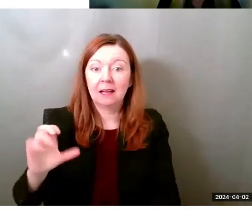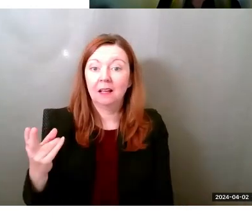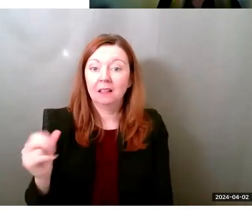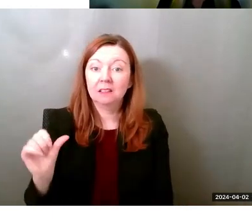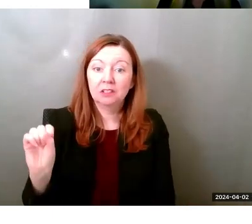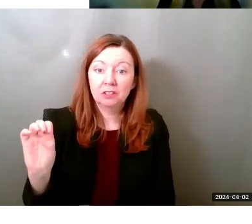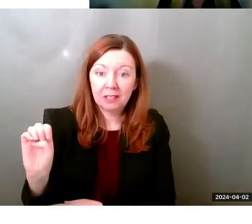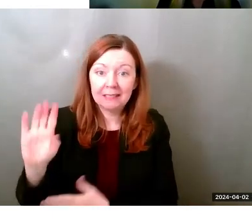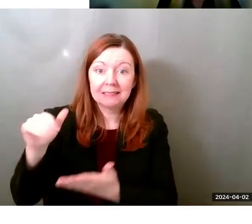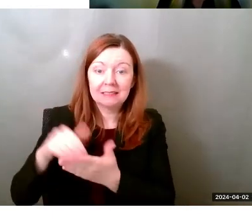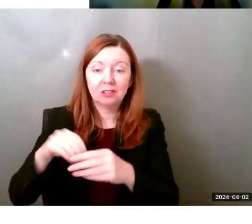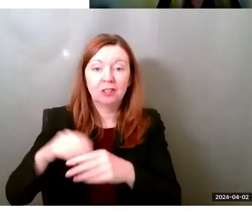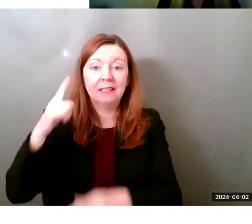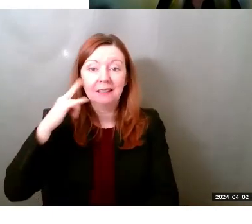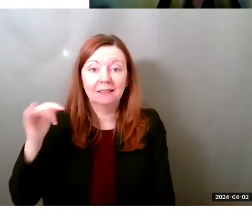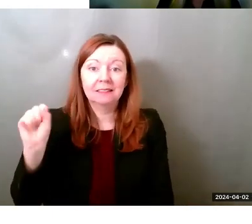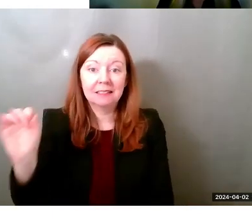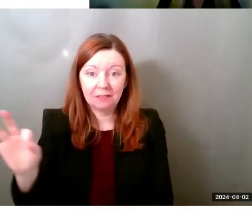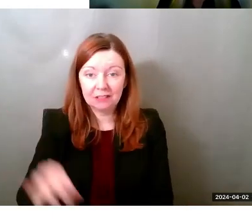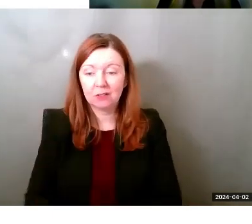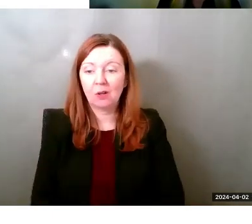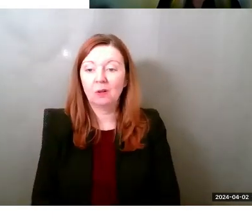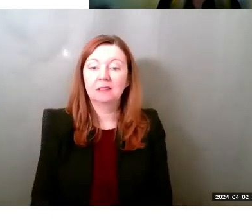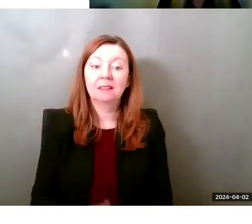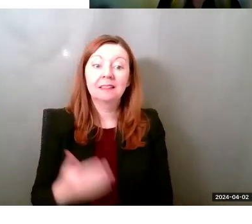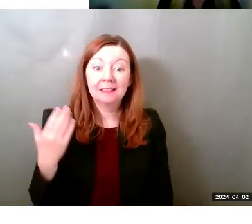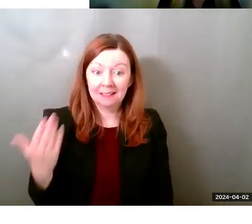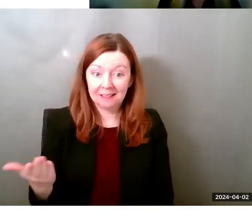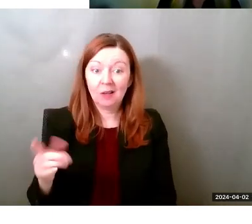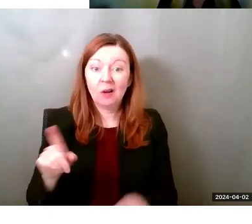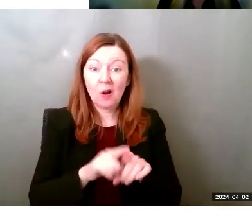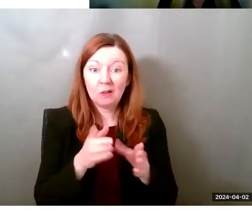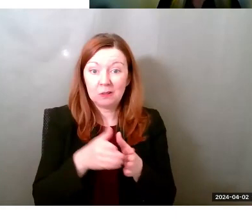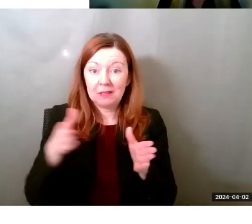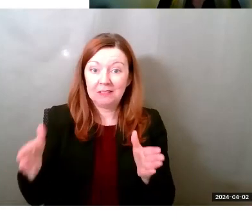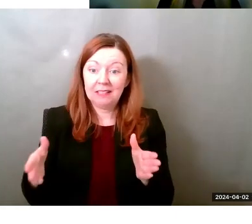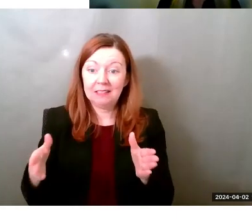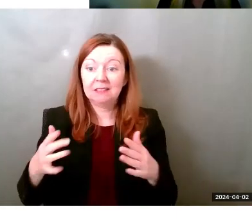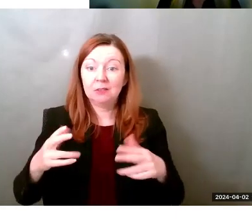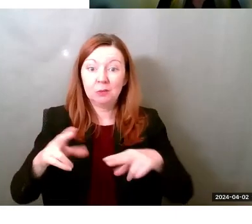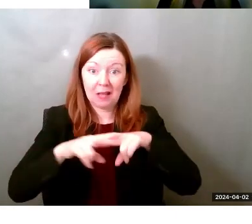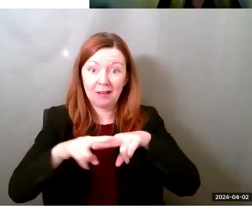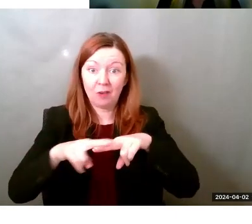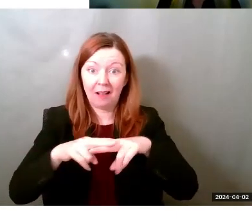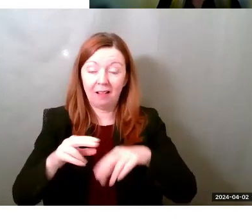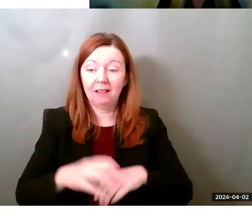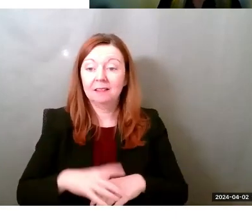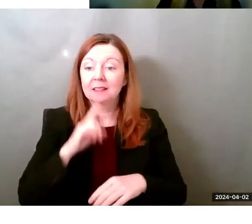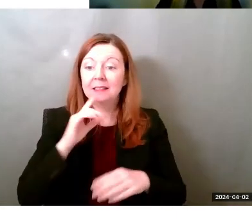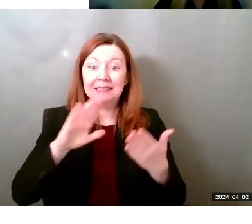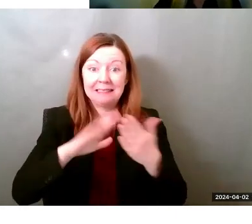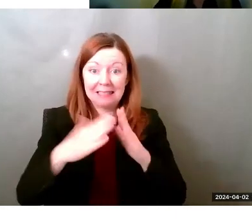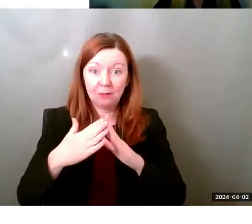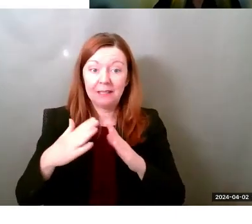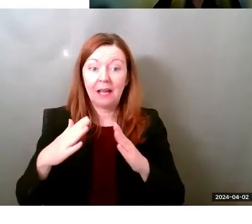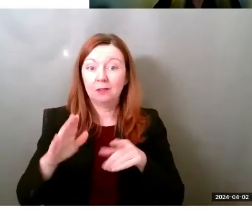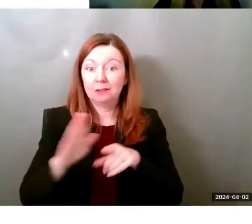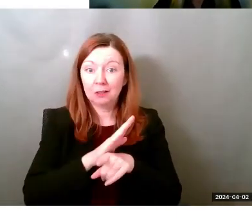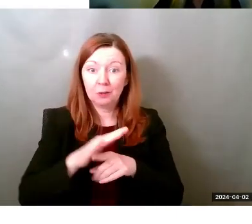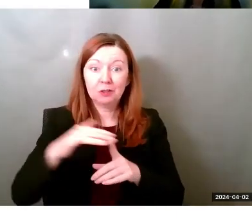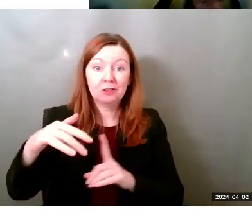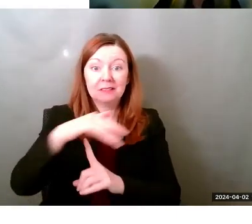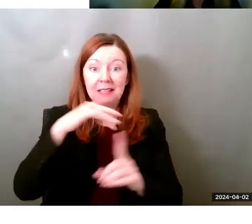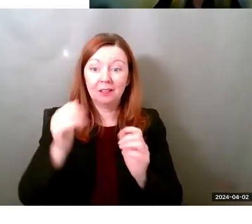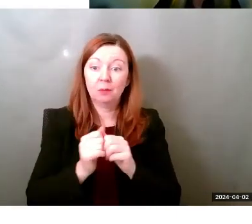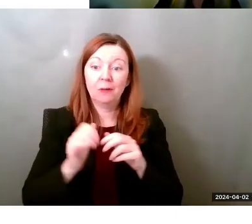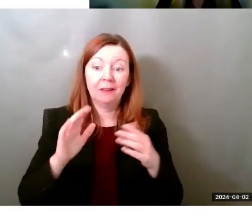in San Francisco, California. So this is also adjacent to light rail. It's in a downtown commercial center with commuter